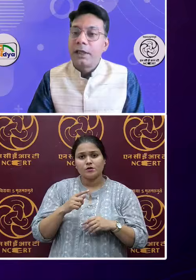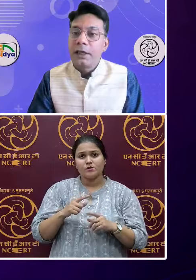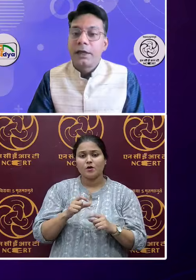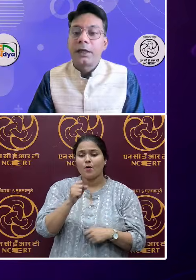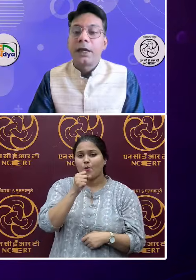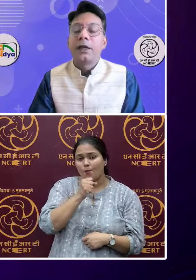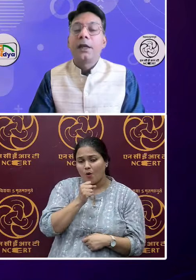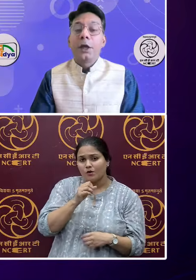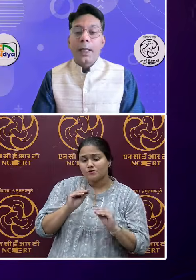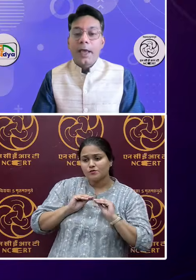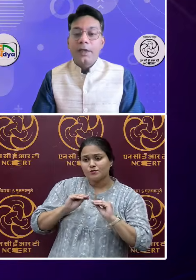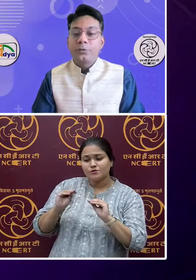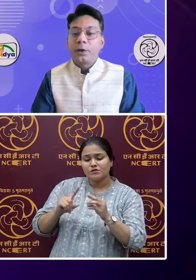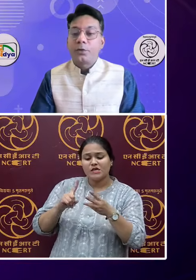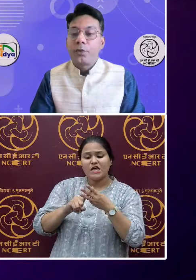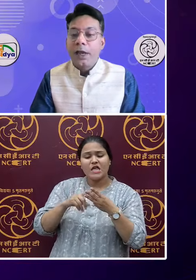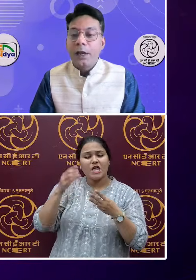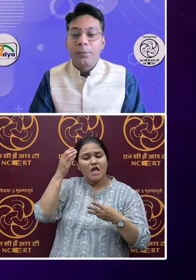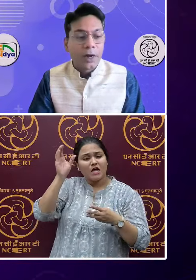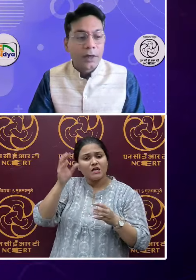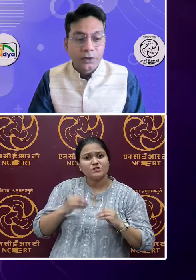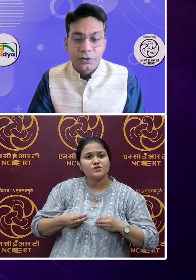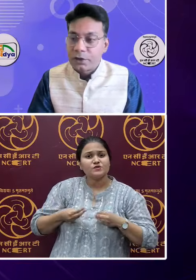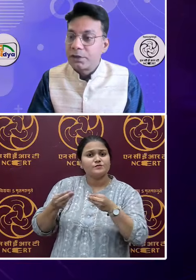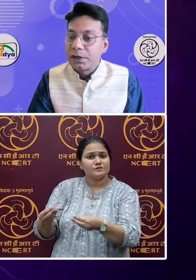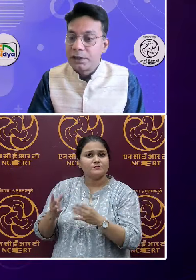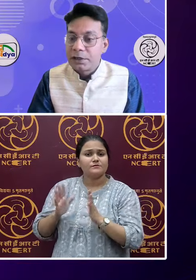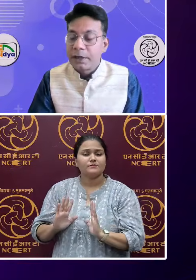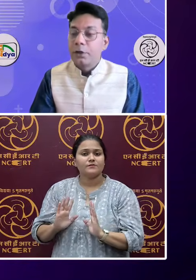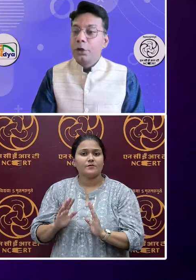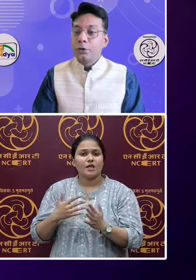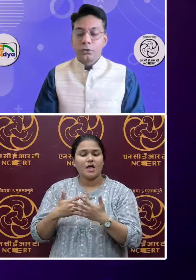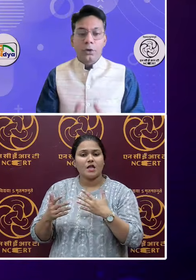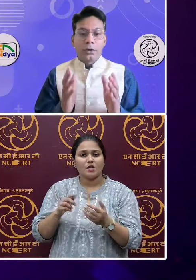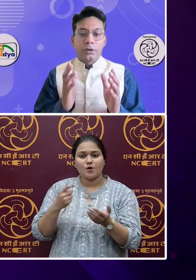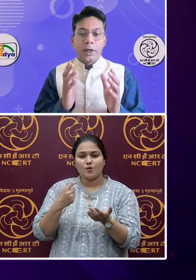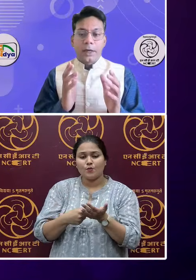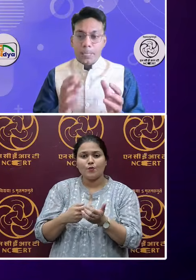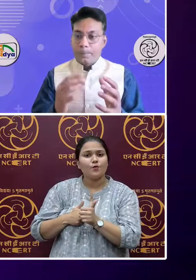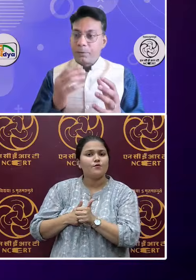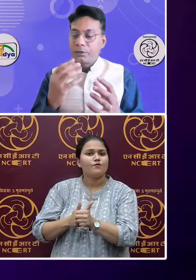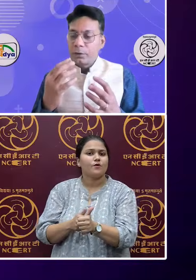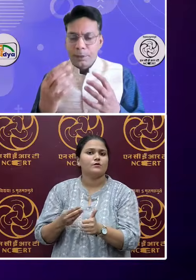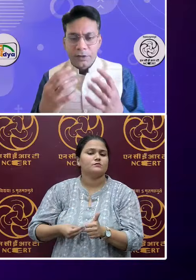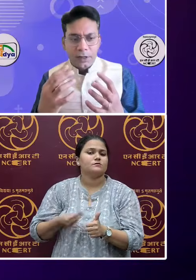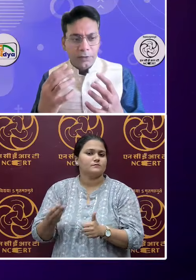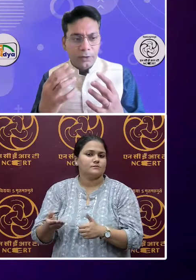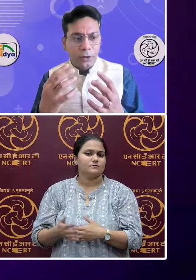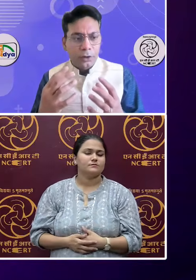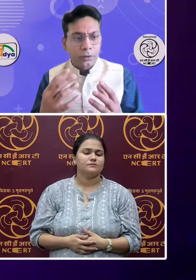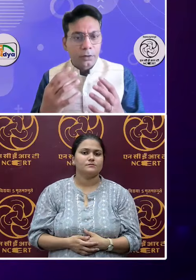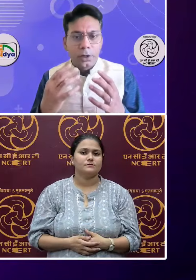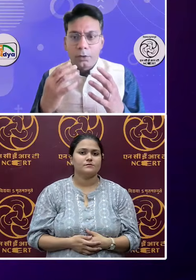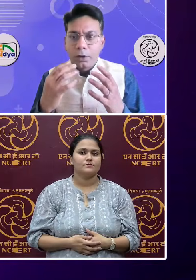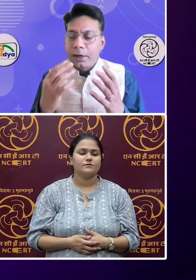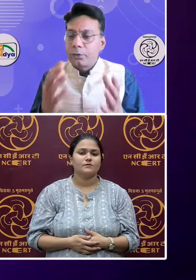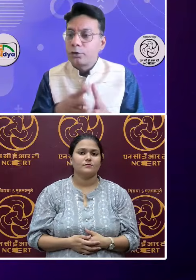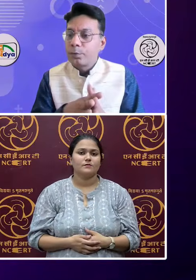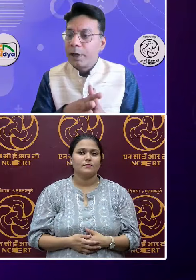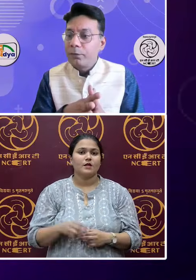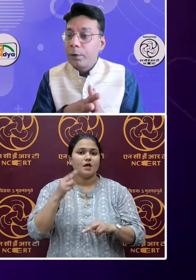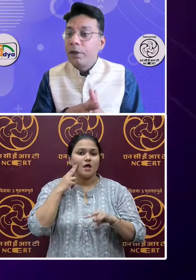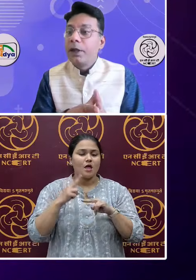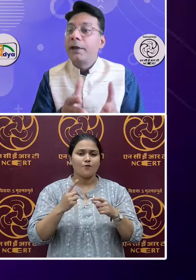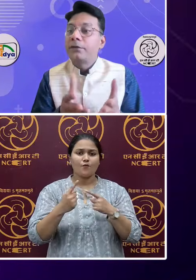deliver the e-content as per well-planned instructional design. So this basically, if we talk the online